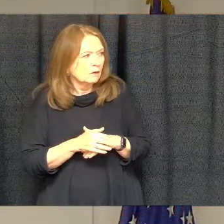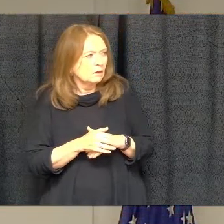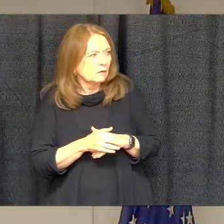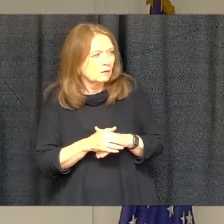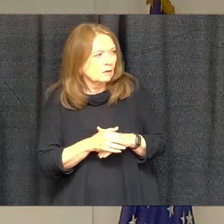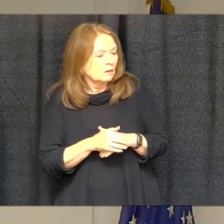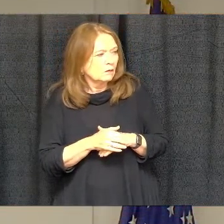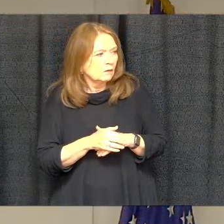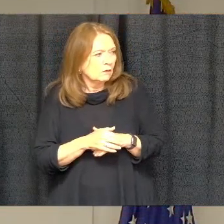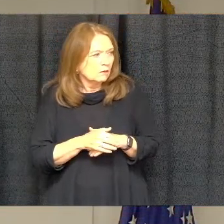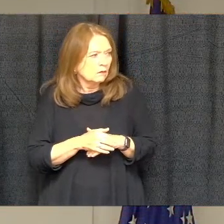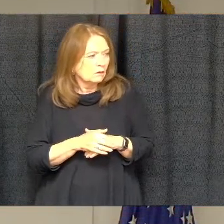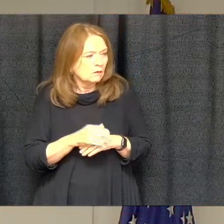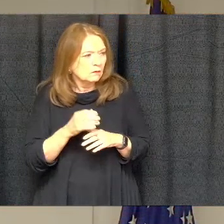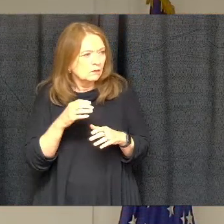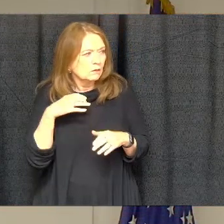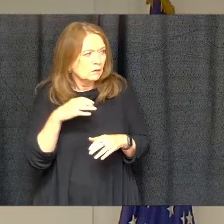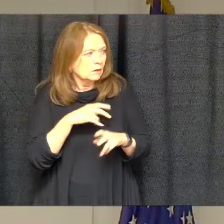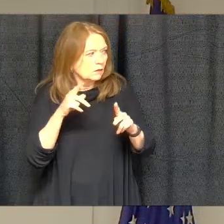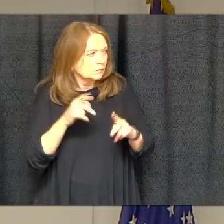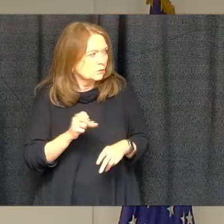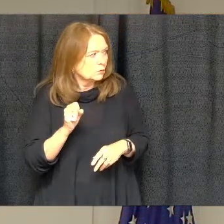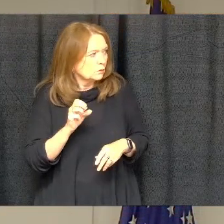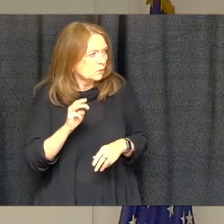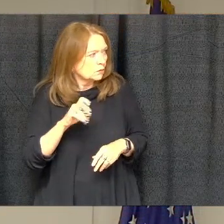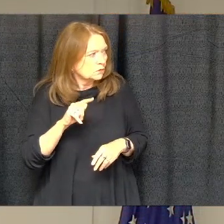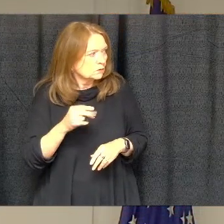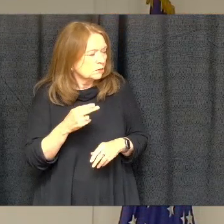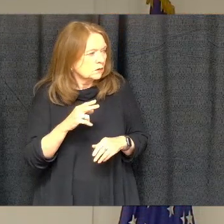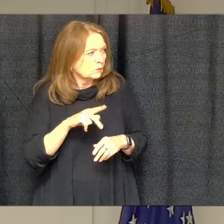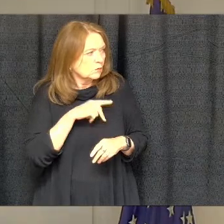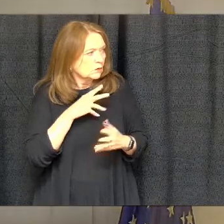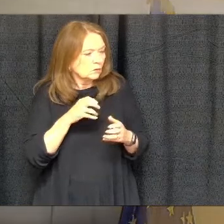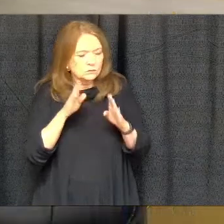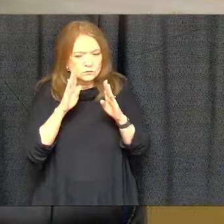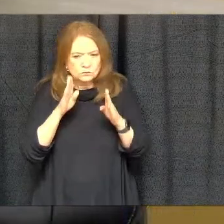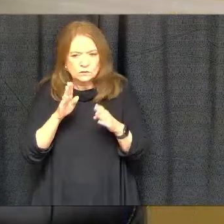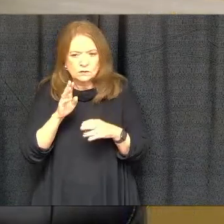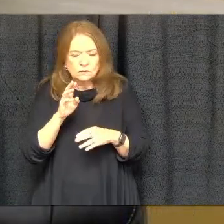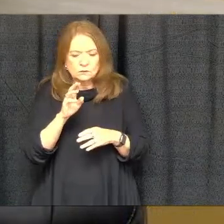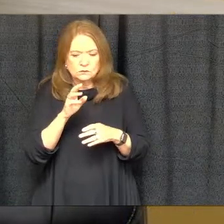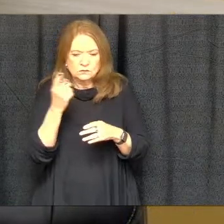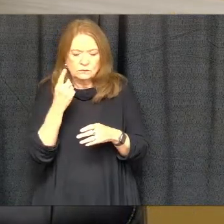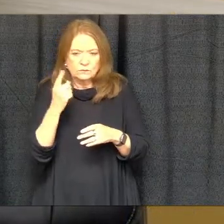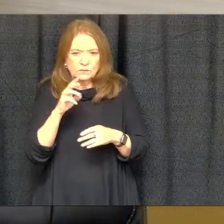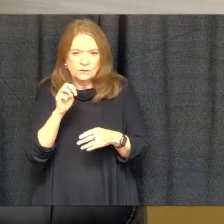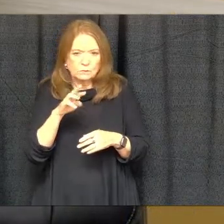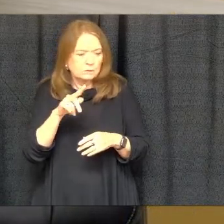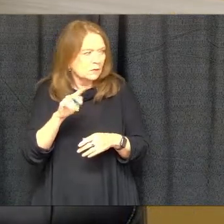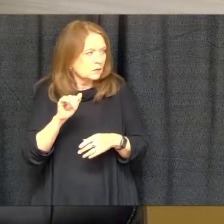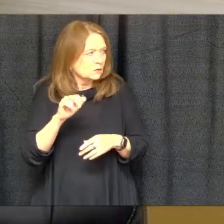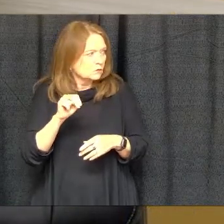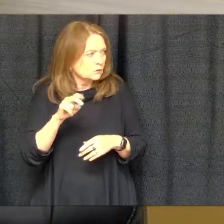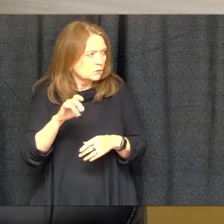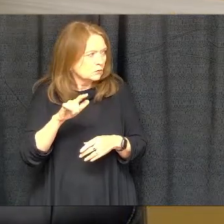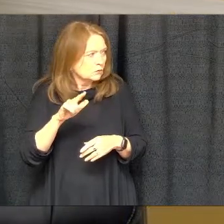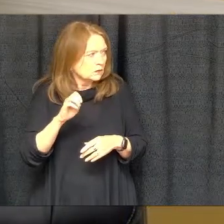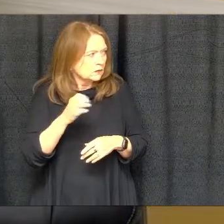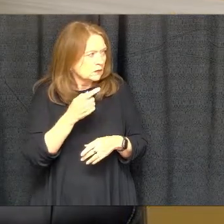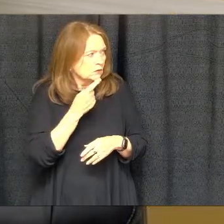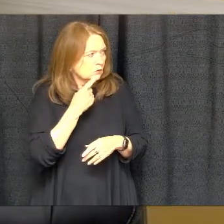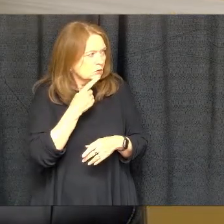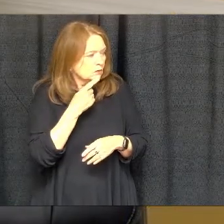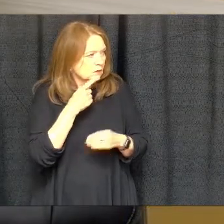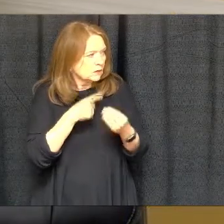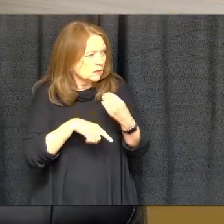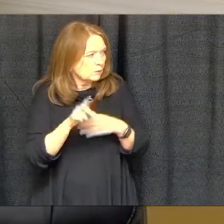Councilperson Smith, you recognize. Thank you, Mayor. First, I want to address Mr. Tyndall's something he said about overlay. He didn't want to make overlay design